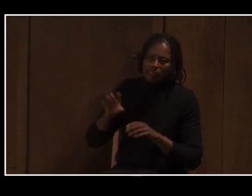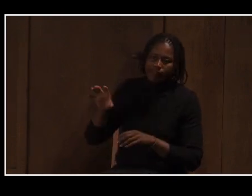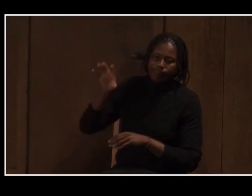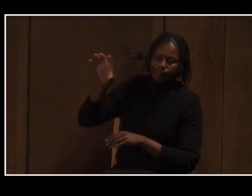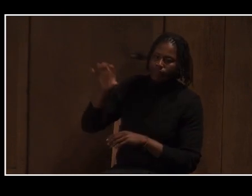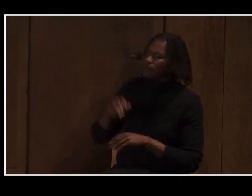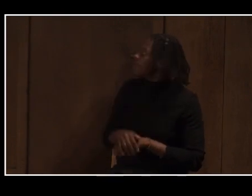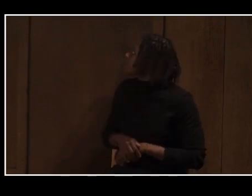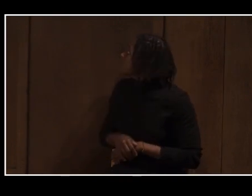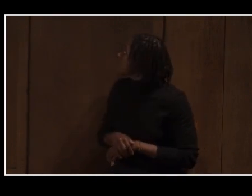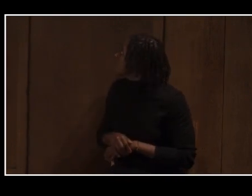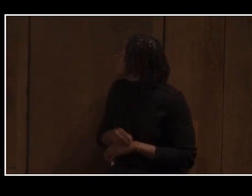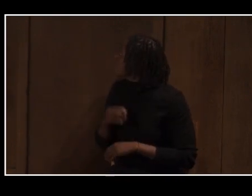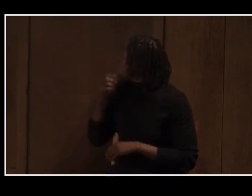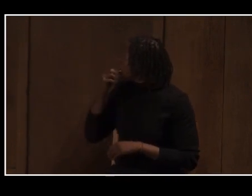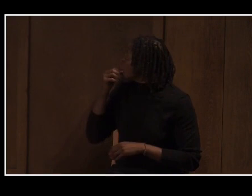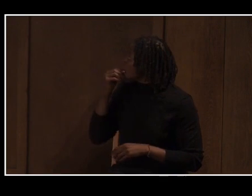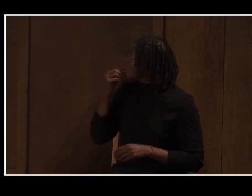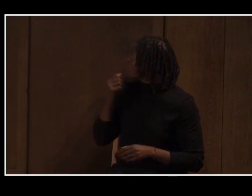yeah, okay.